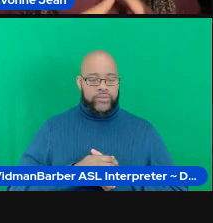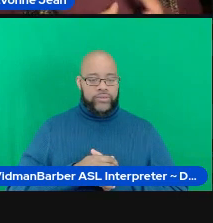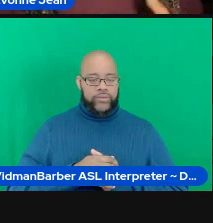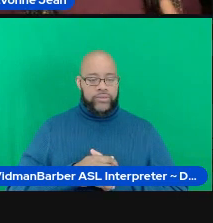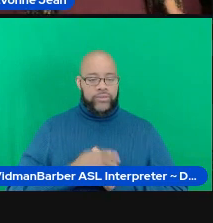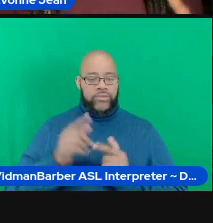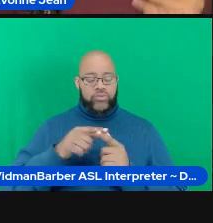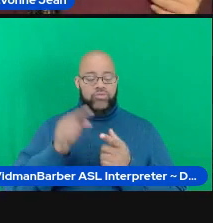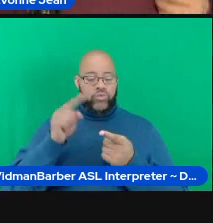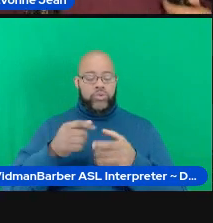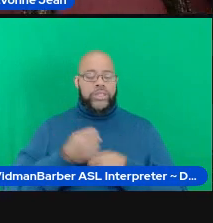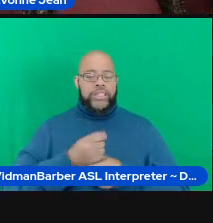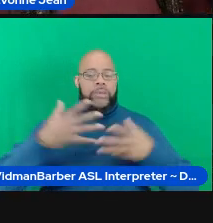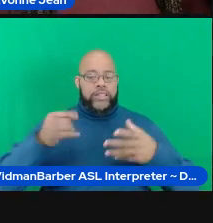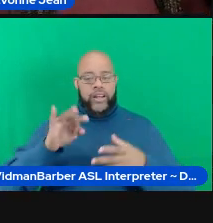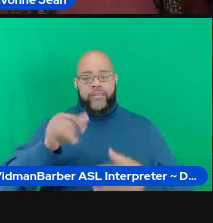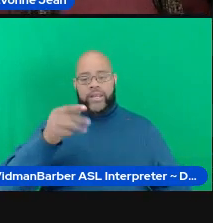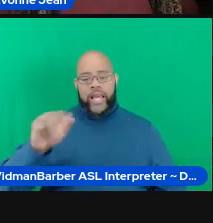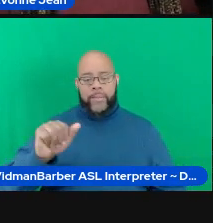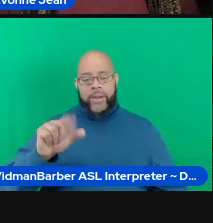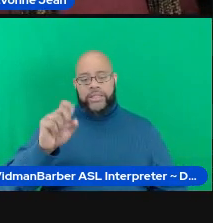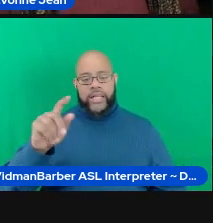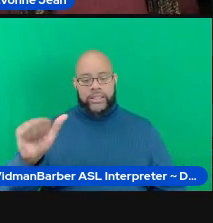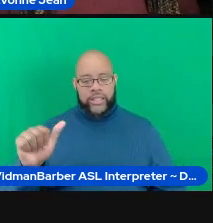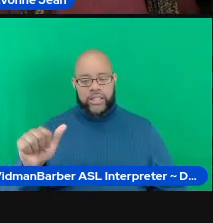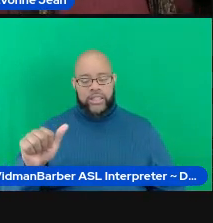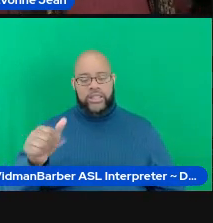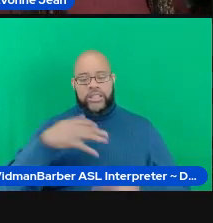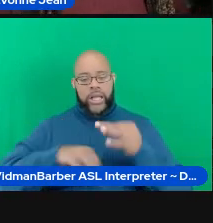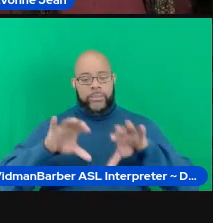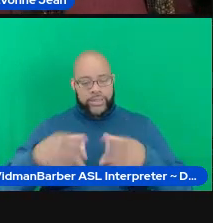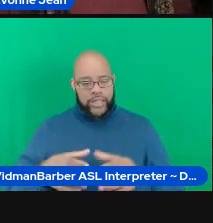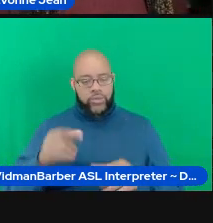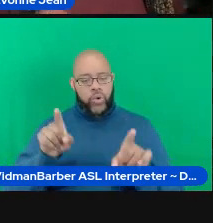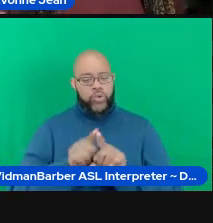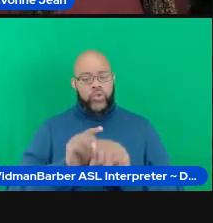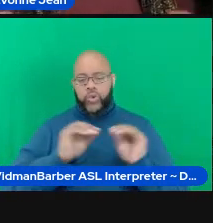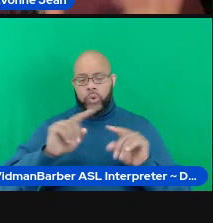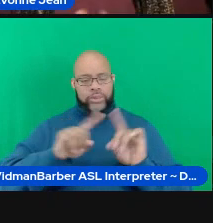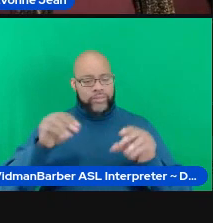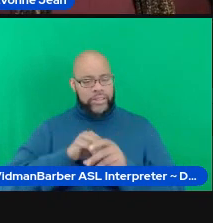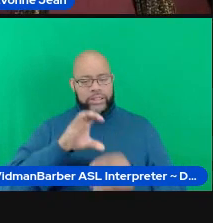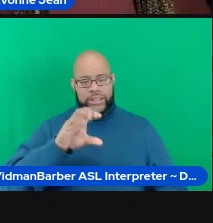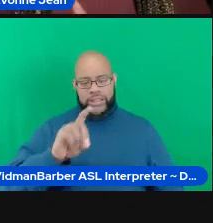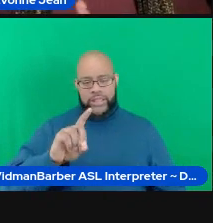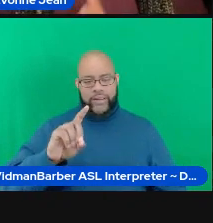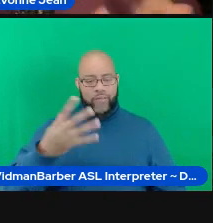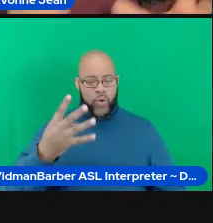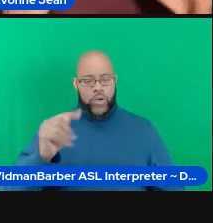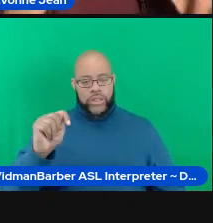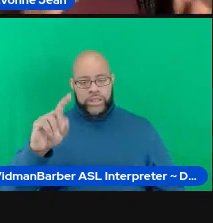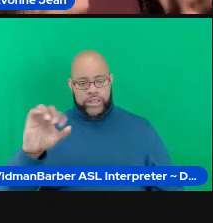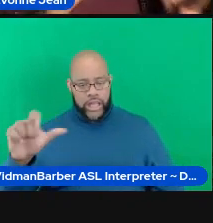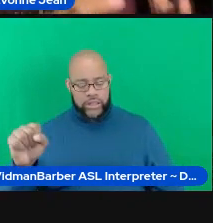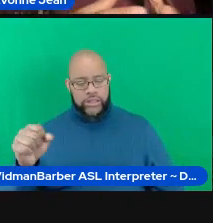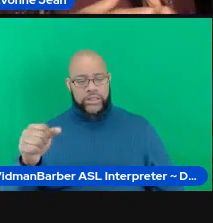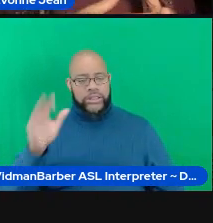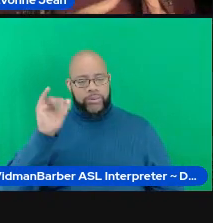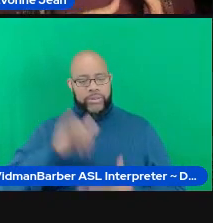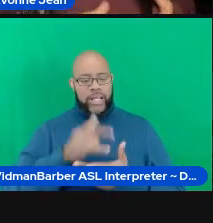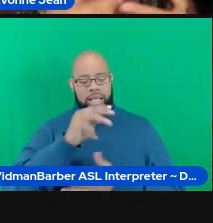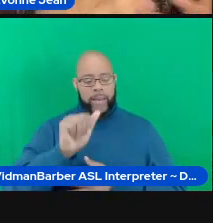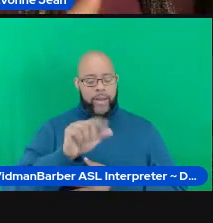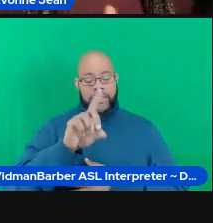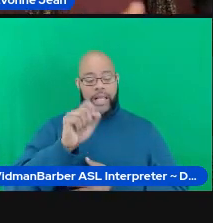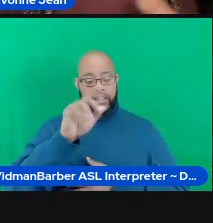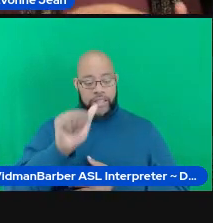expansion of these gamma delta T cell subsets. And we also saw no differences in the CD4 T cells. So it seems to be that the gamma delta T cells might be